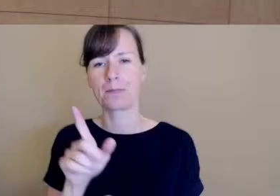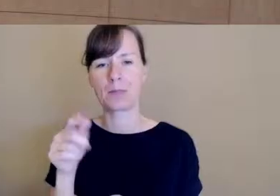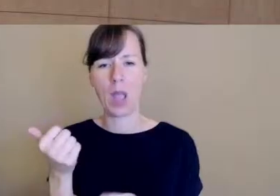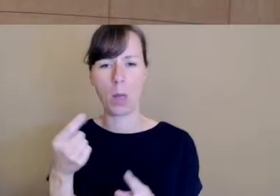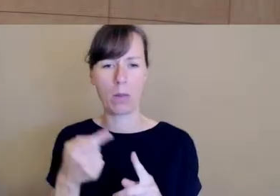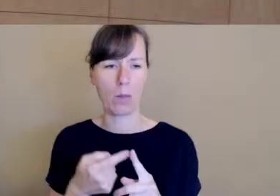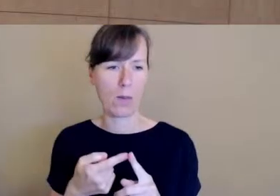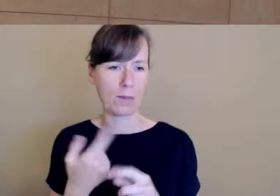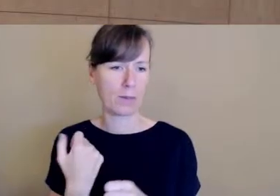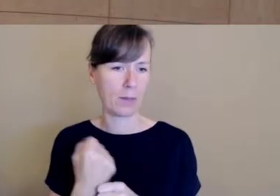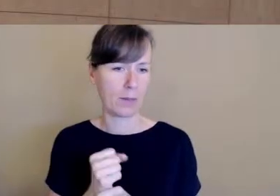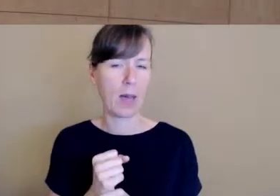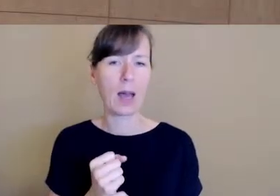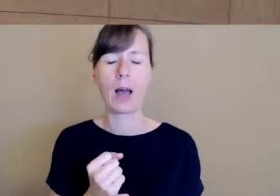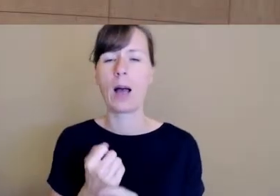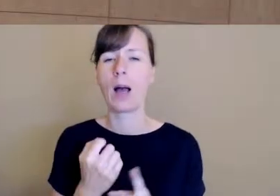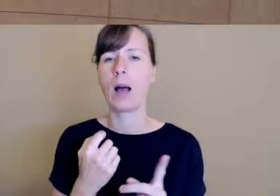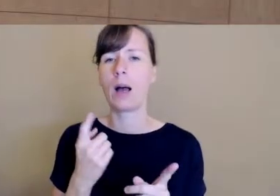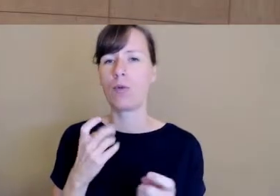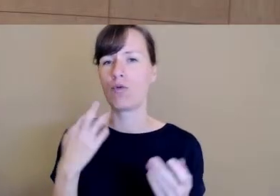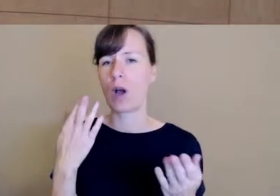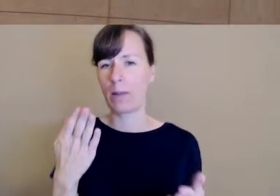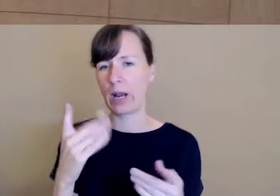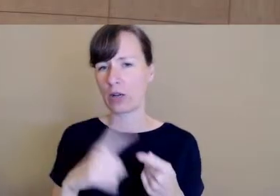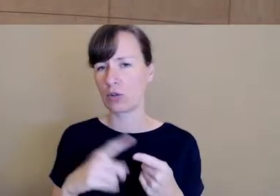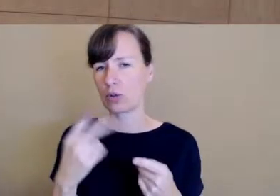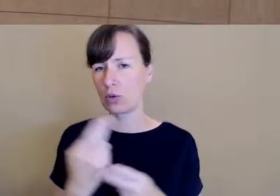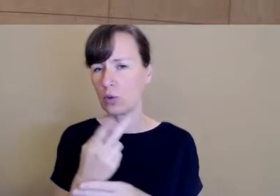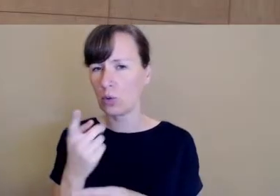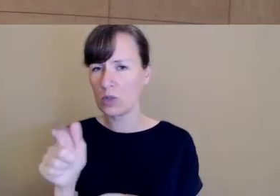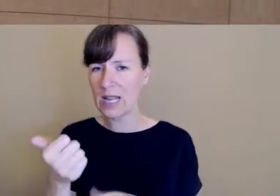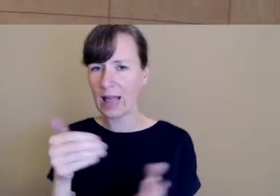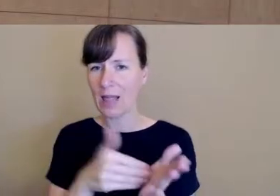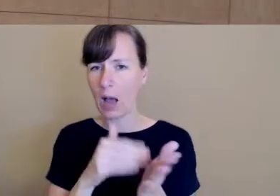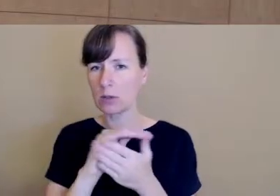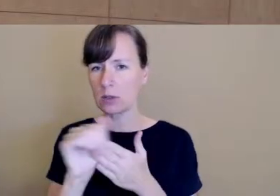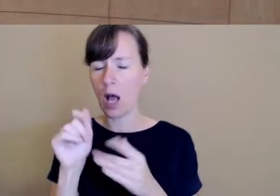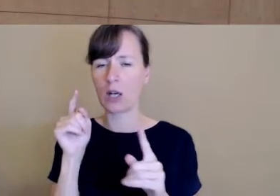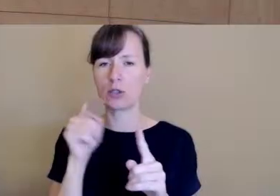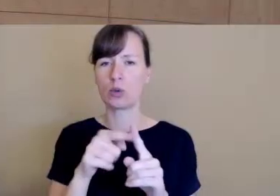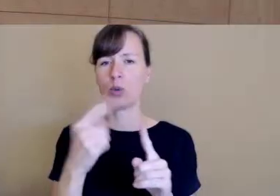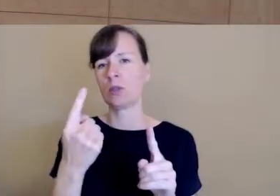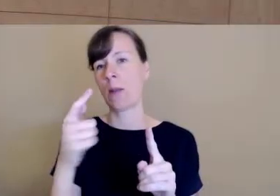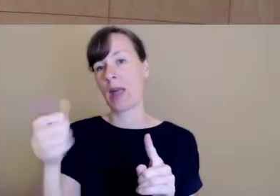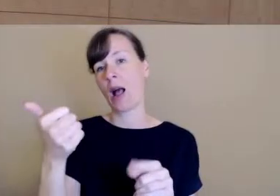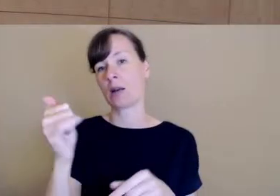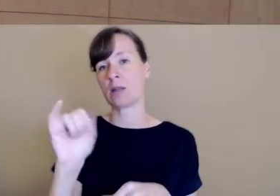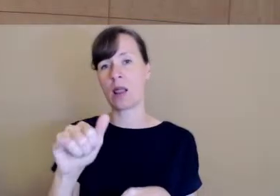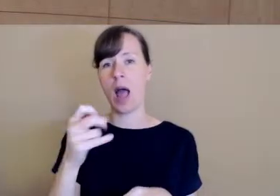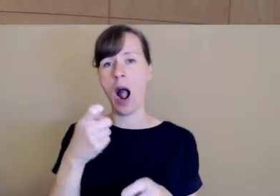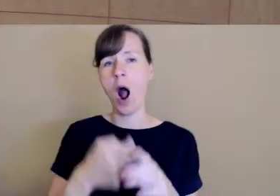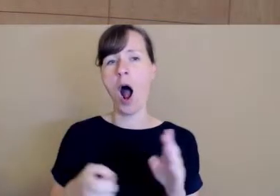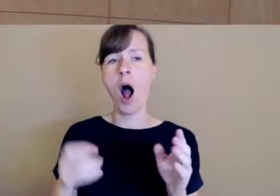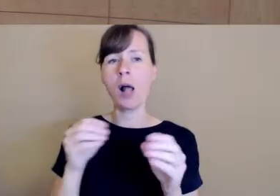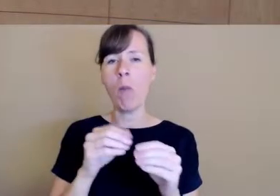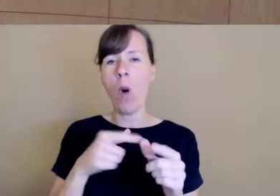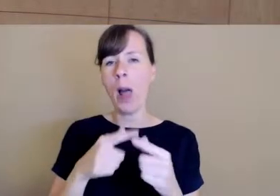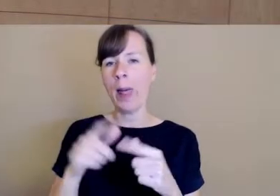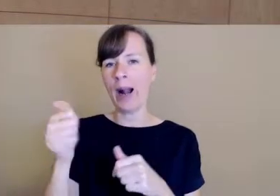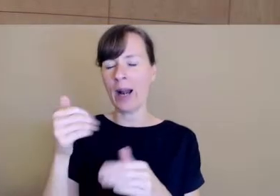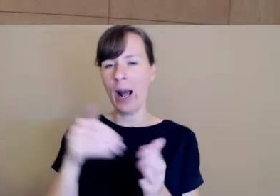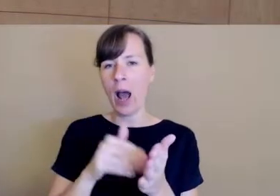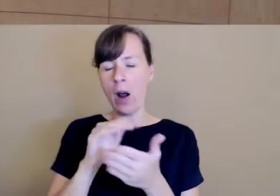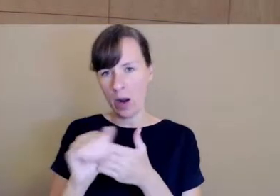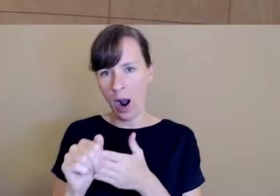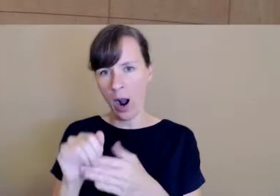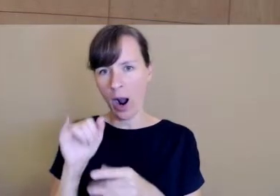is a recommendation to use the $10,000 towards something else that costs a lot more than $10,000